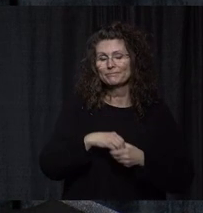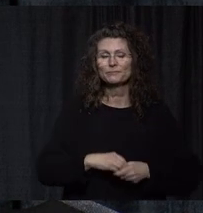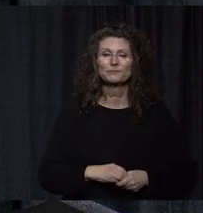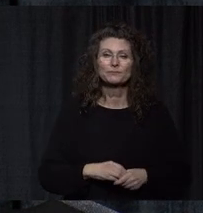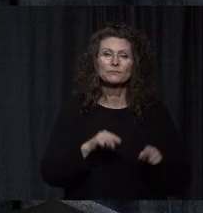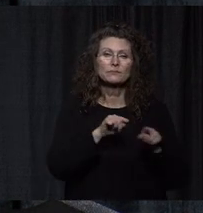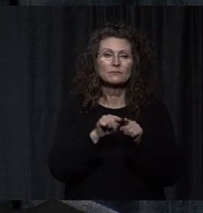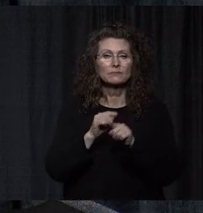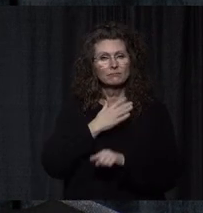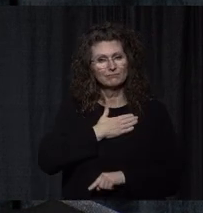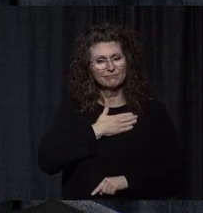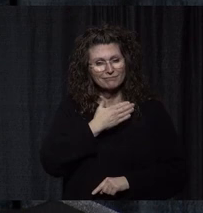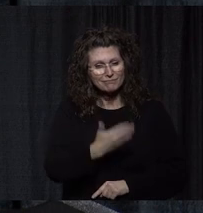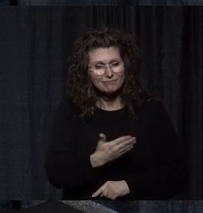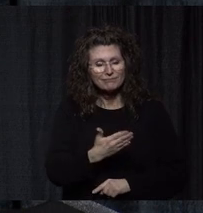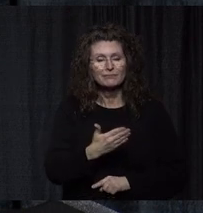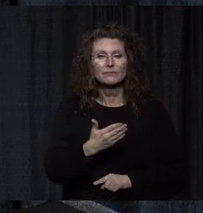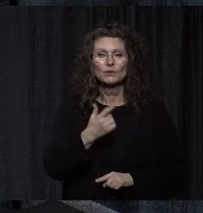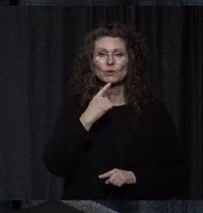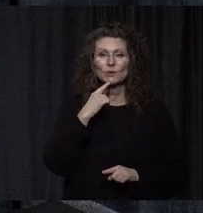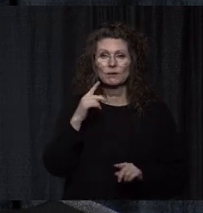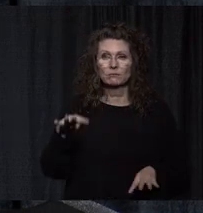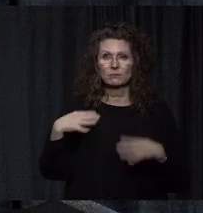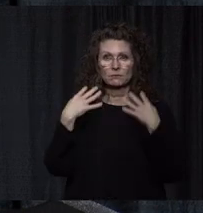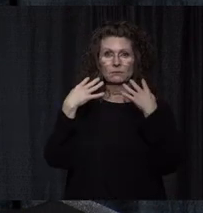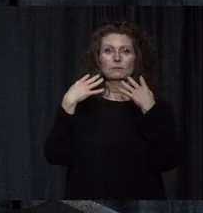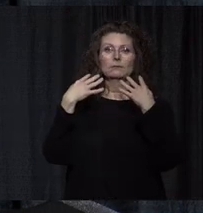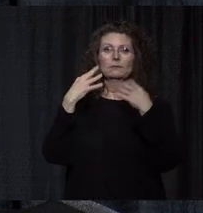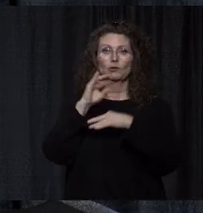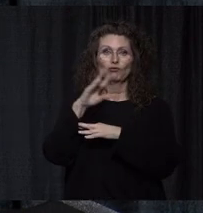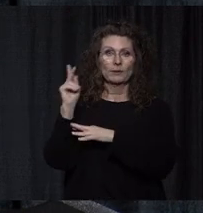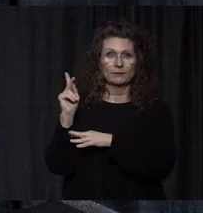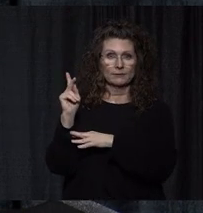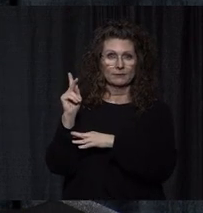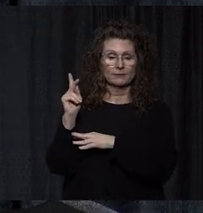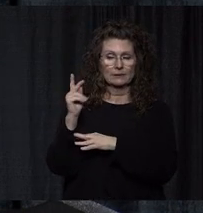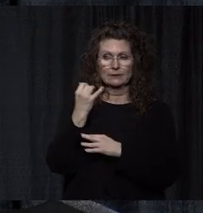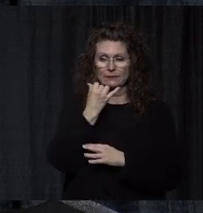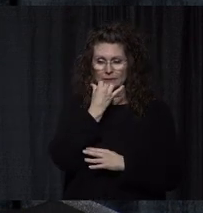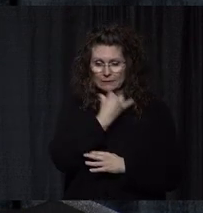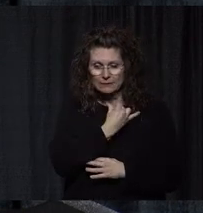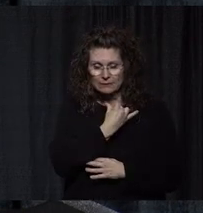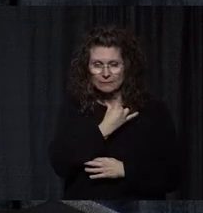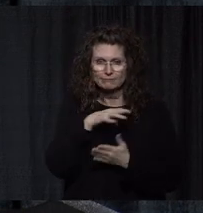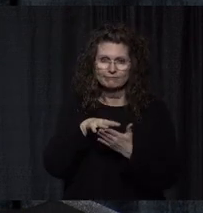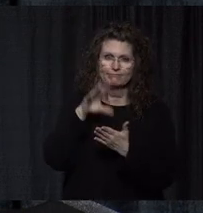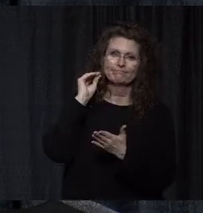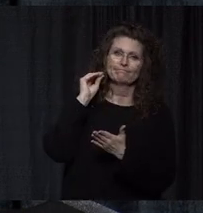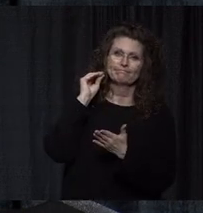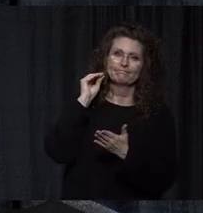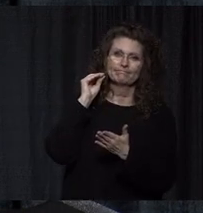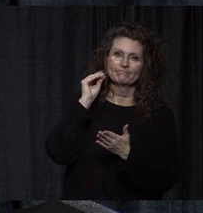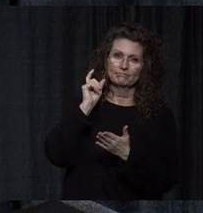have to be willing to take highly visible risks and make mistakes and learn from them.